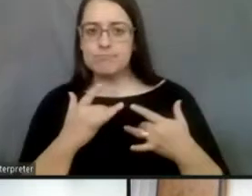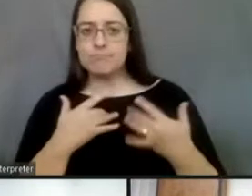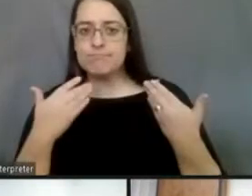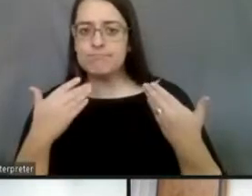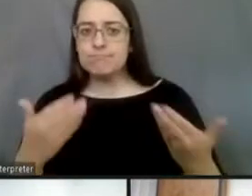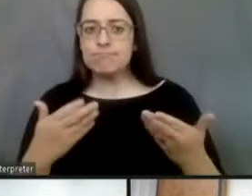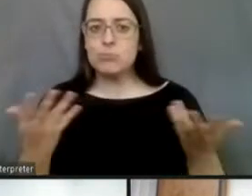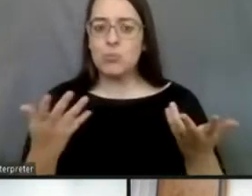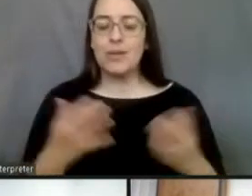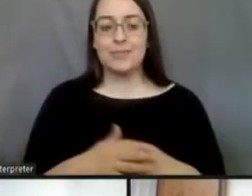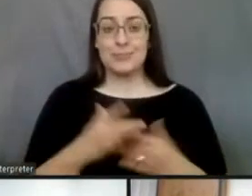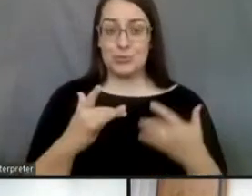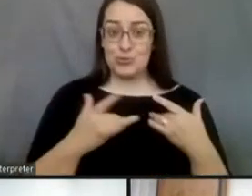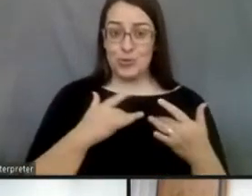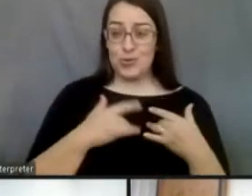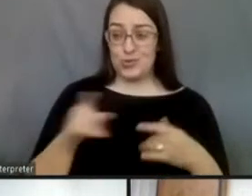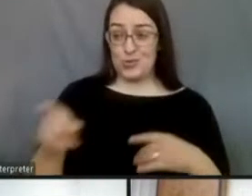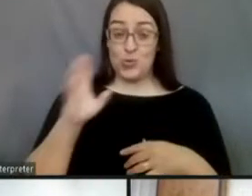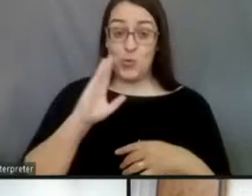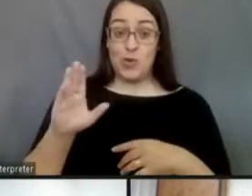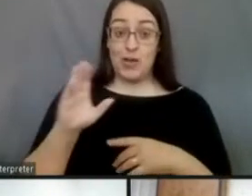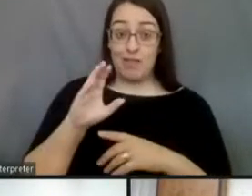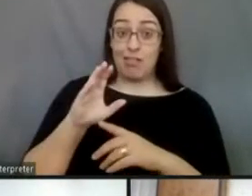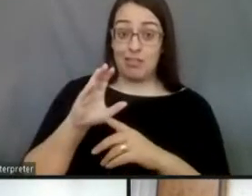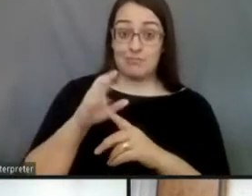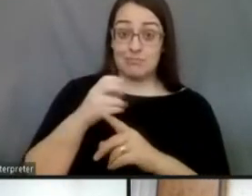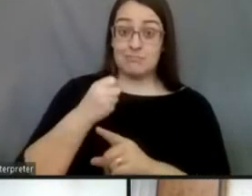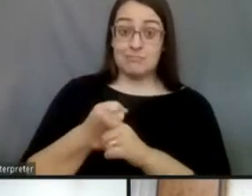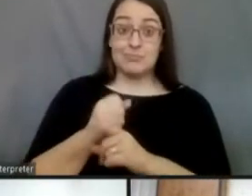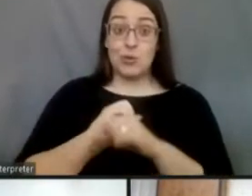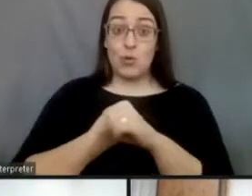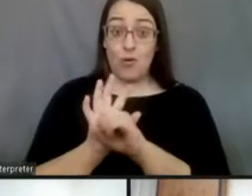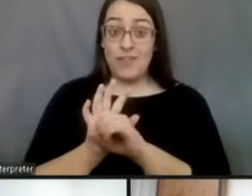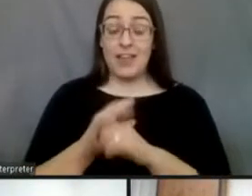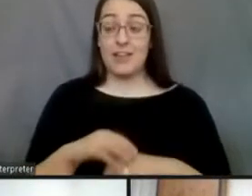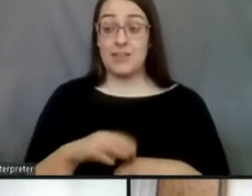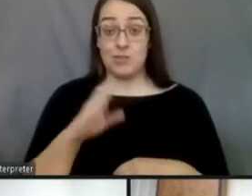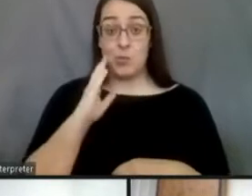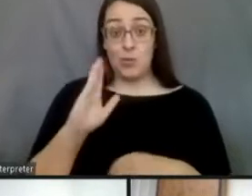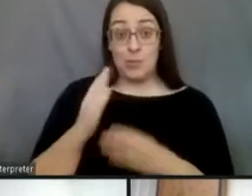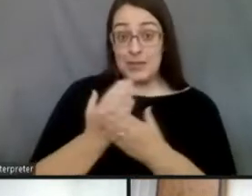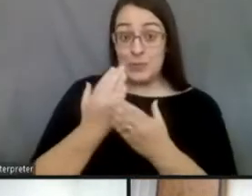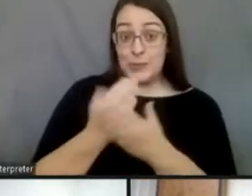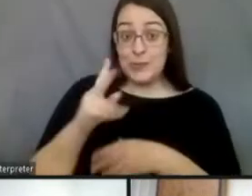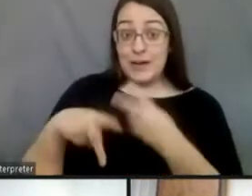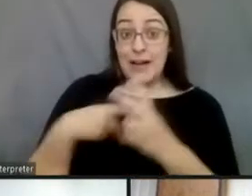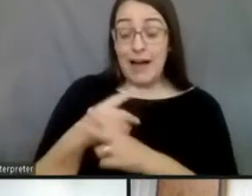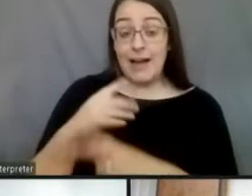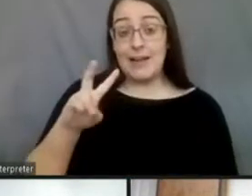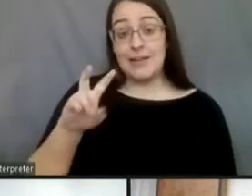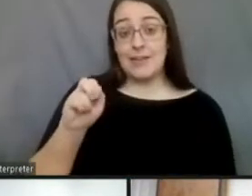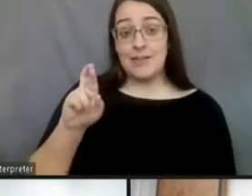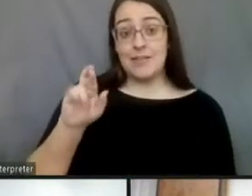should be, are you going to get infected with COVID-19? Is it going to be one of these variants potentially?